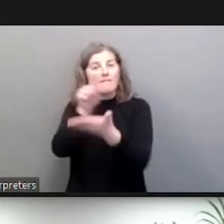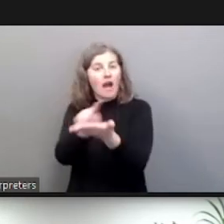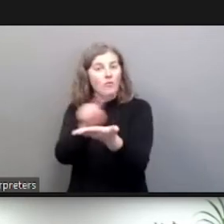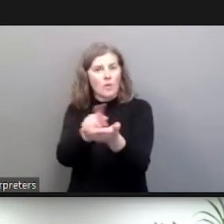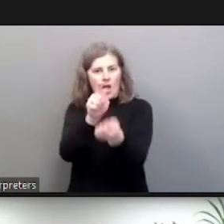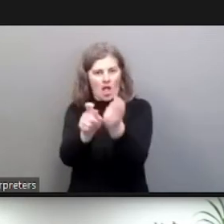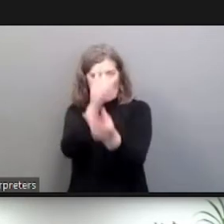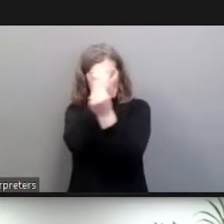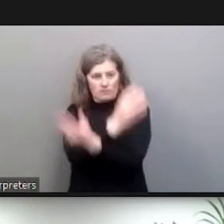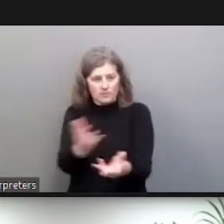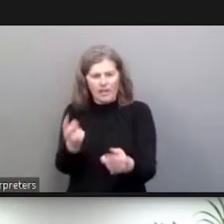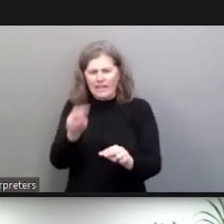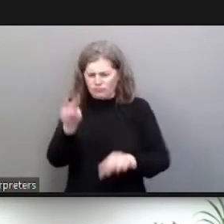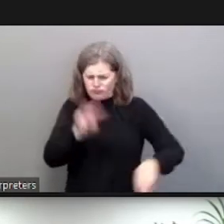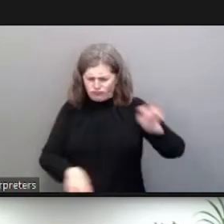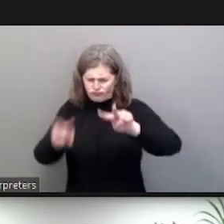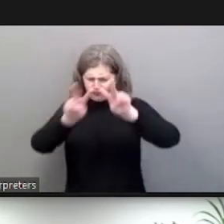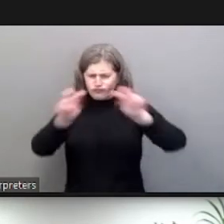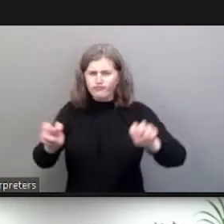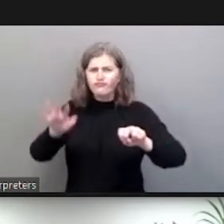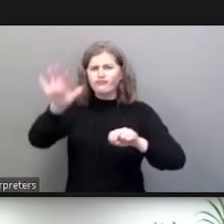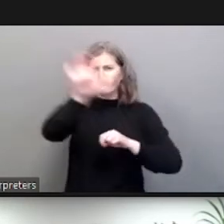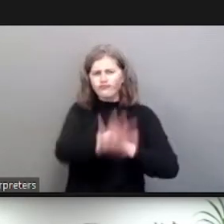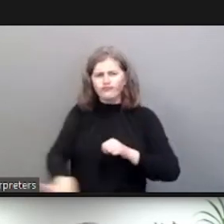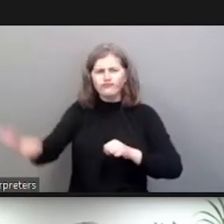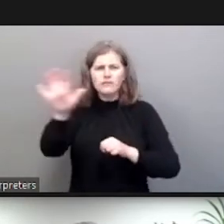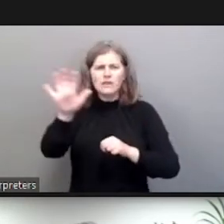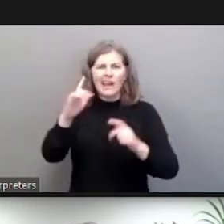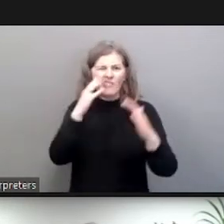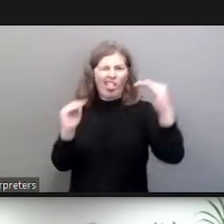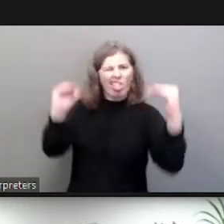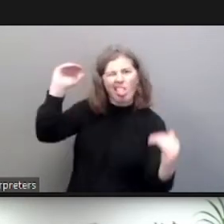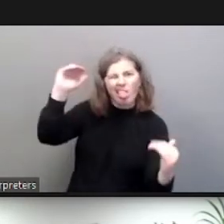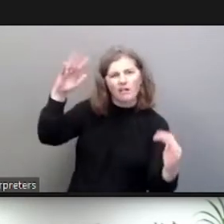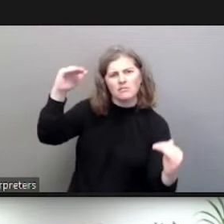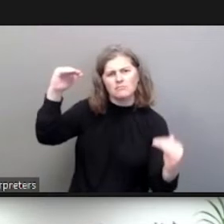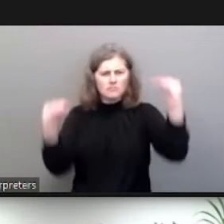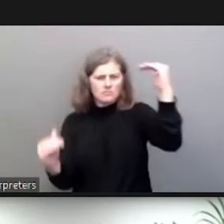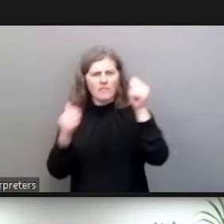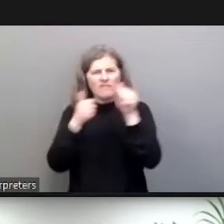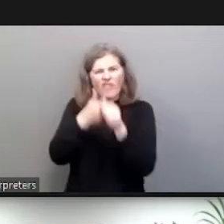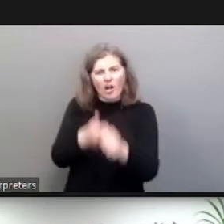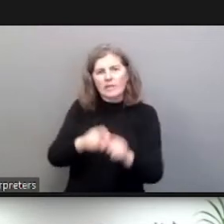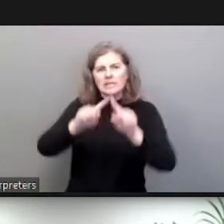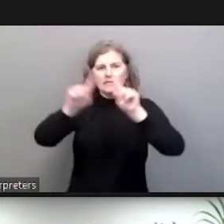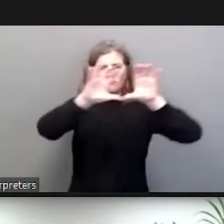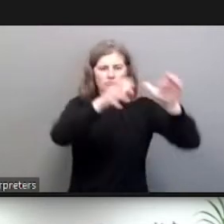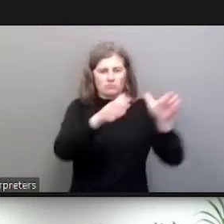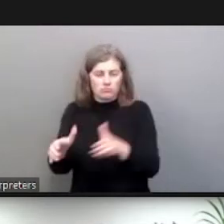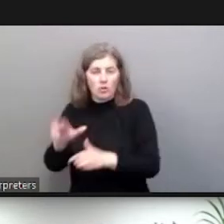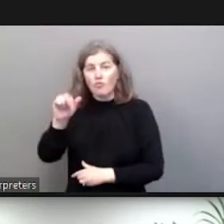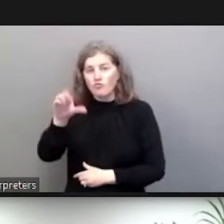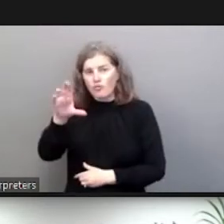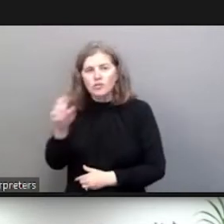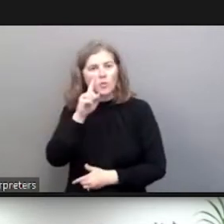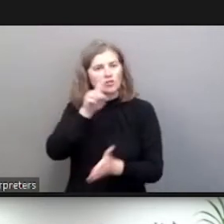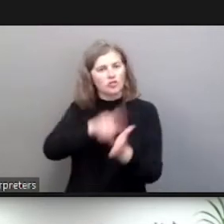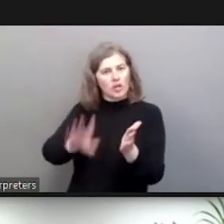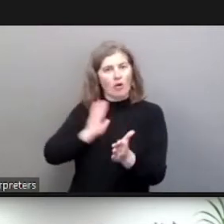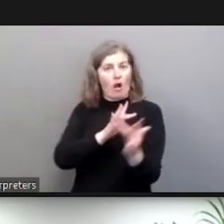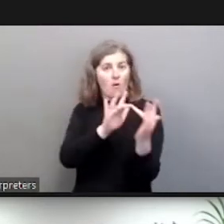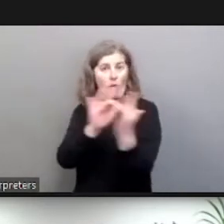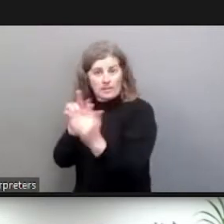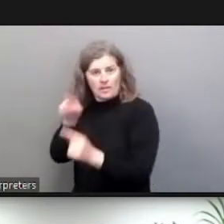And it looks at geographic vaccine disparity by race and ethnicity. So you can go to the website, which is